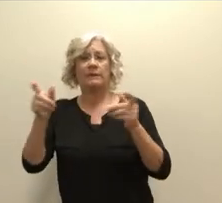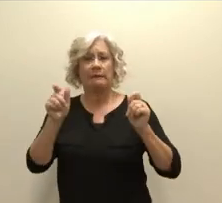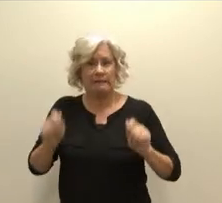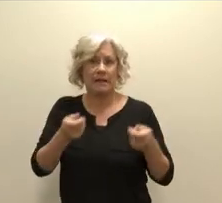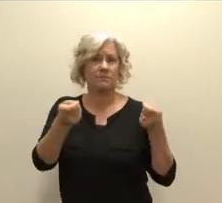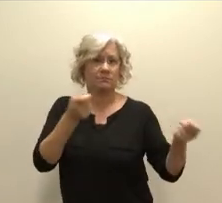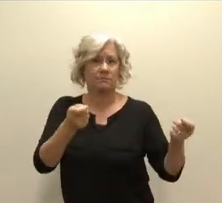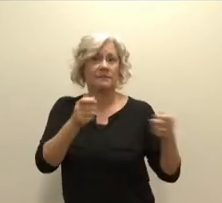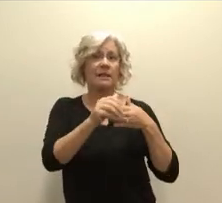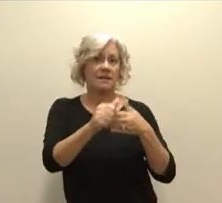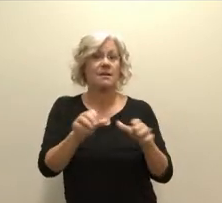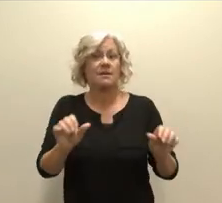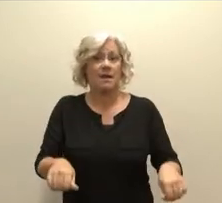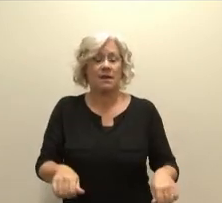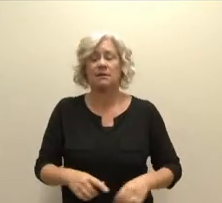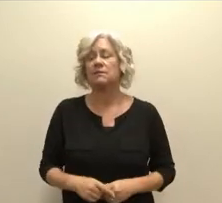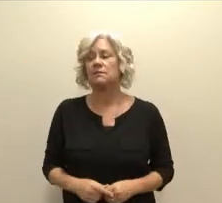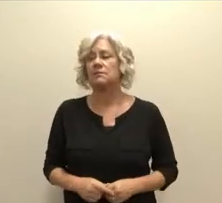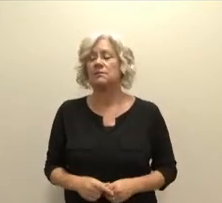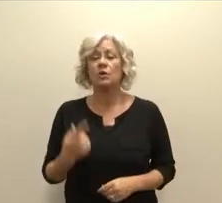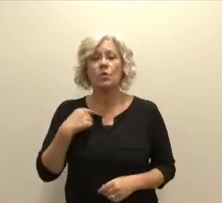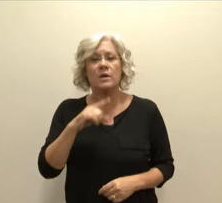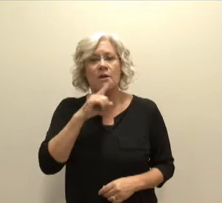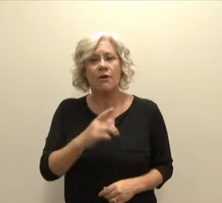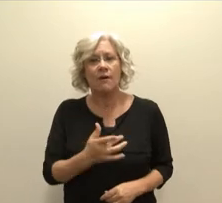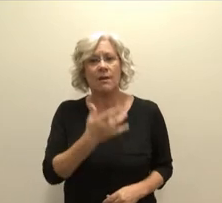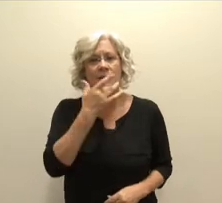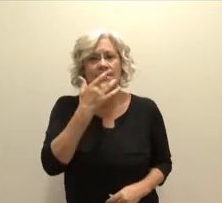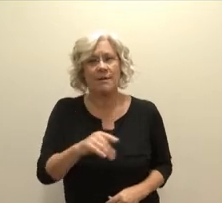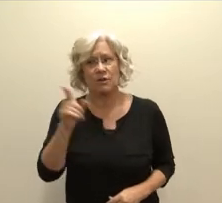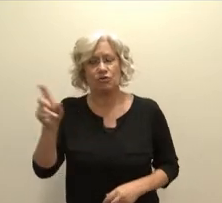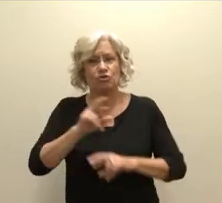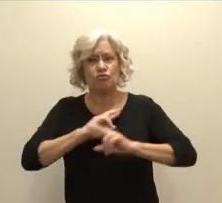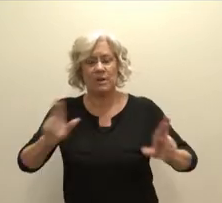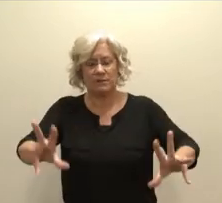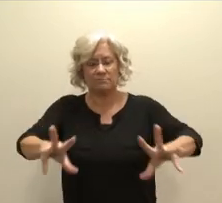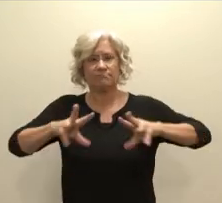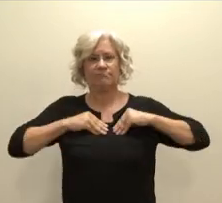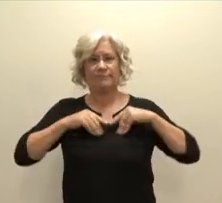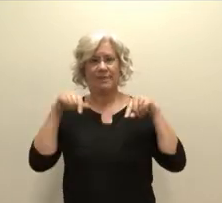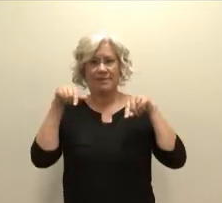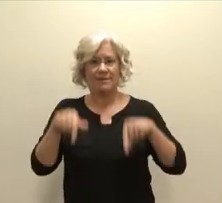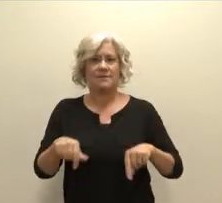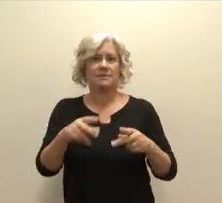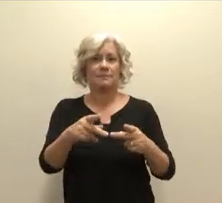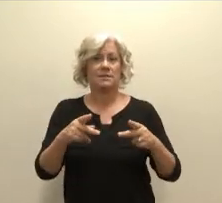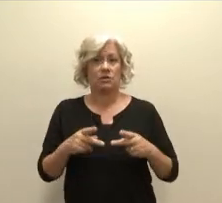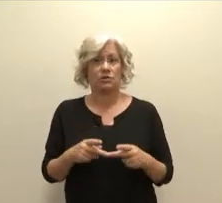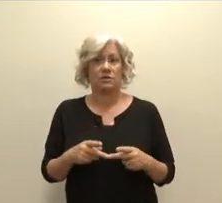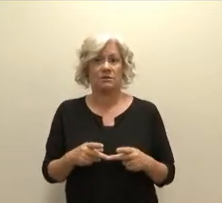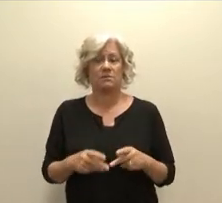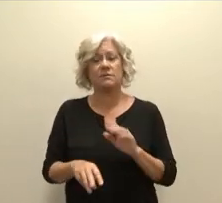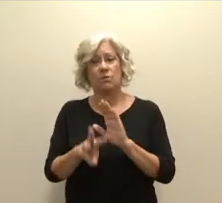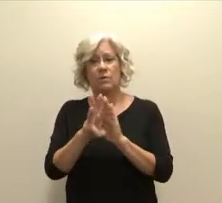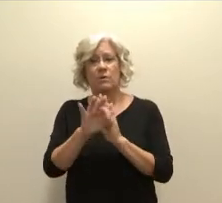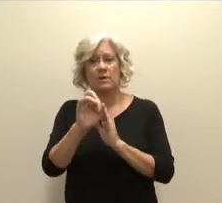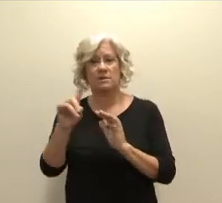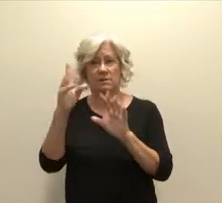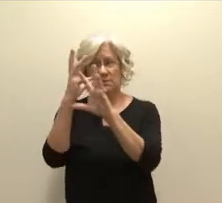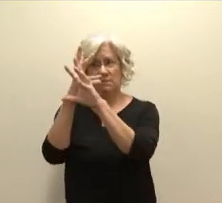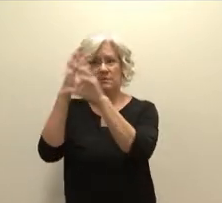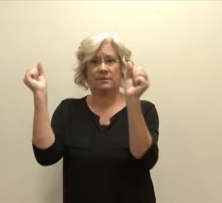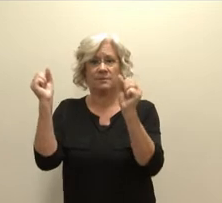We are most fortunate to have Dr. Gincannon ready to assume the position of Waco ISD